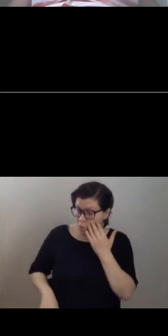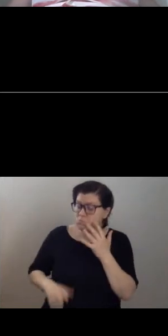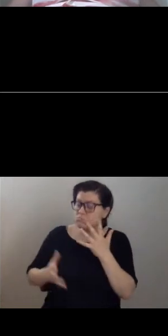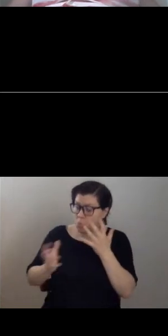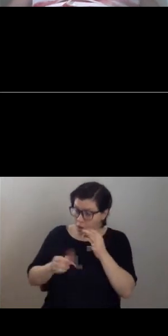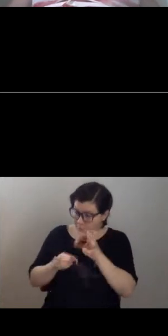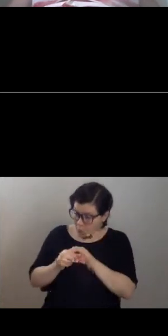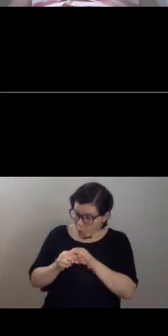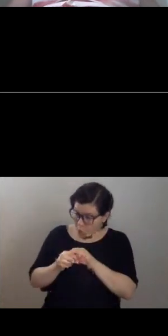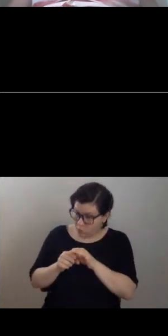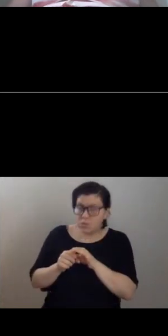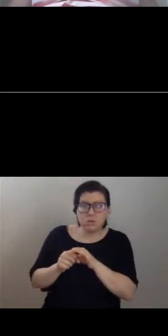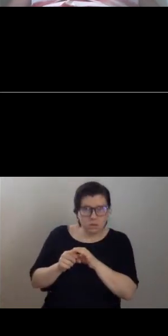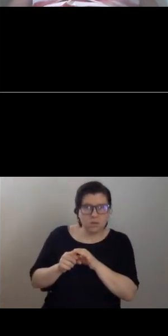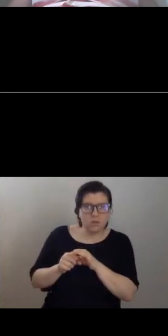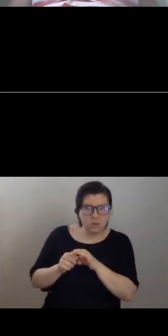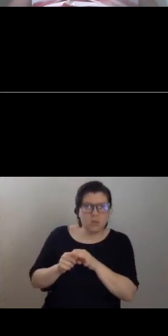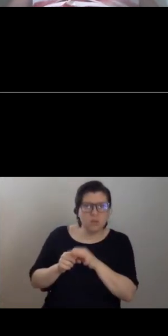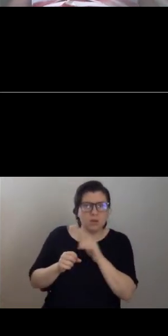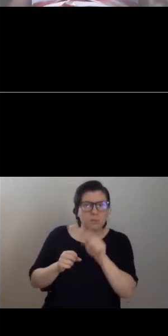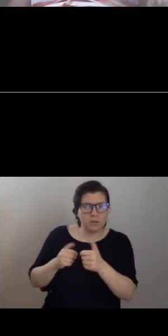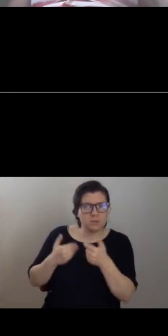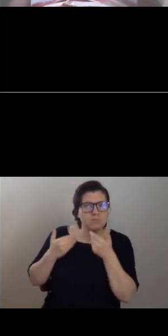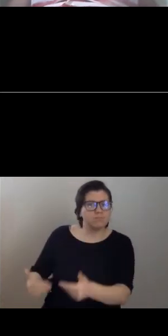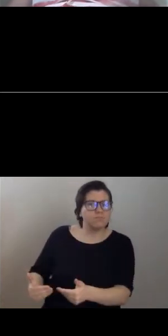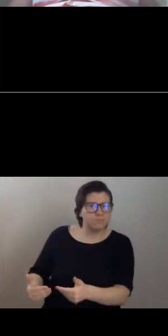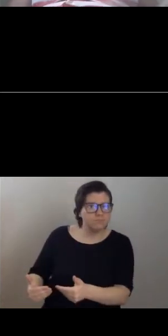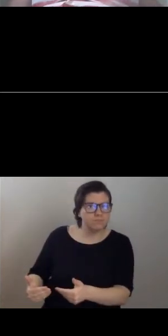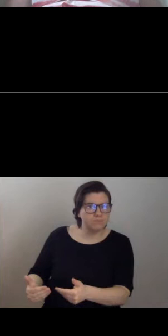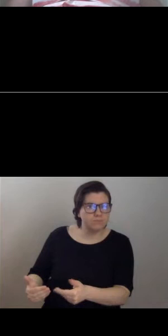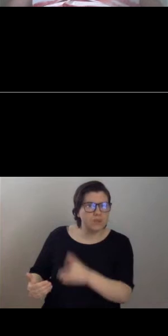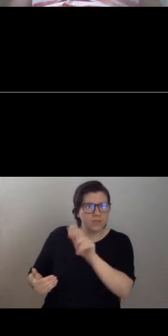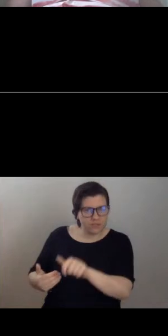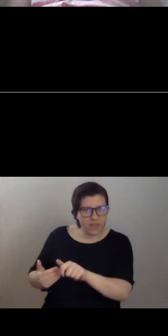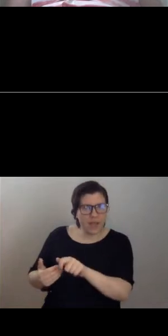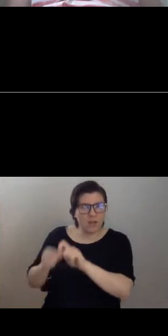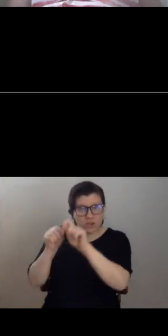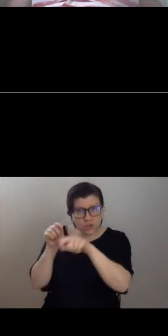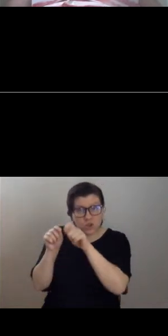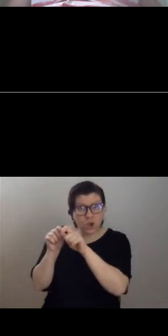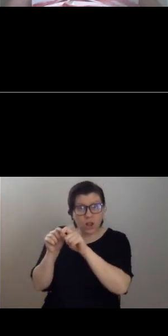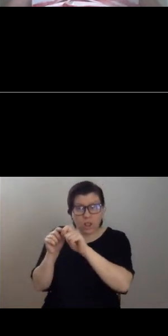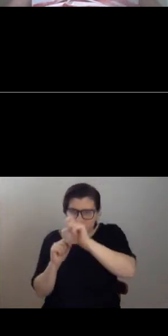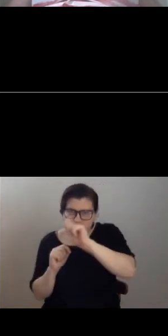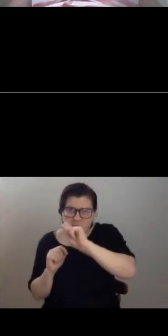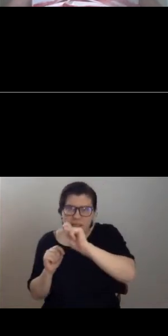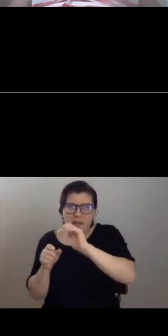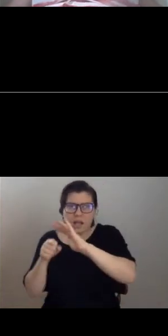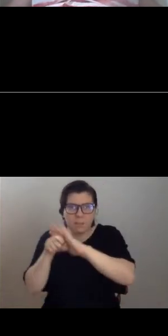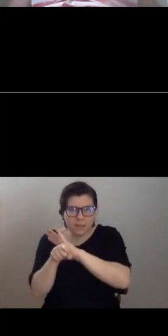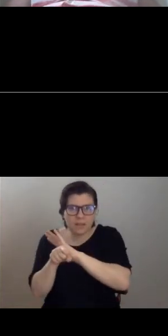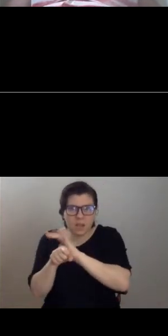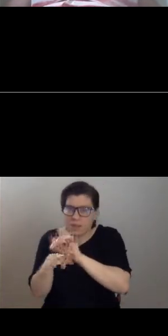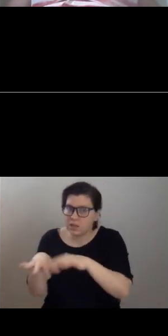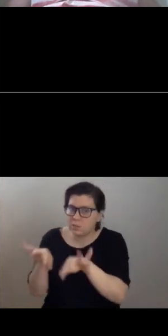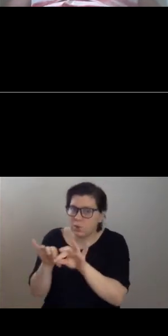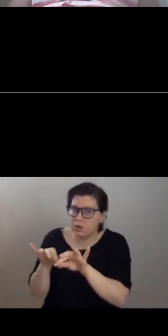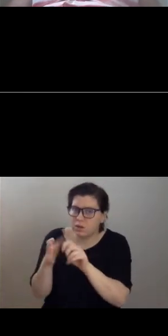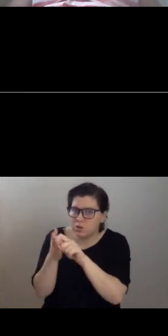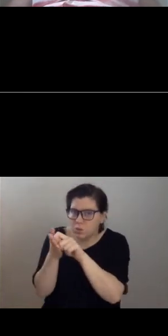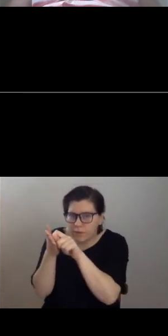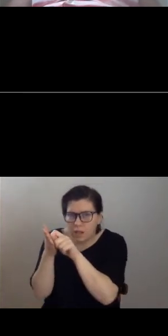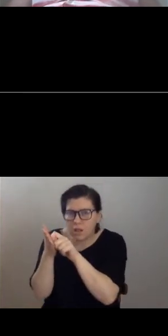you you make sure that that bubble is filled in completely, because that is important, and that